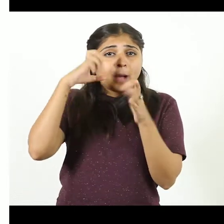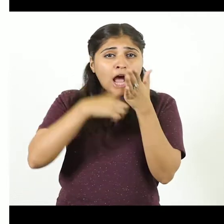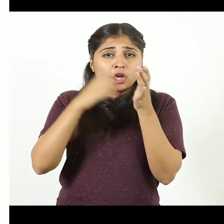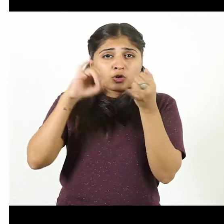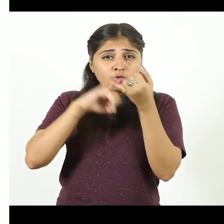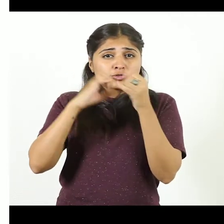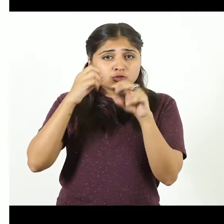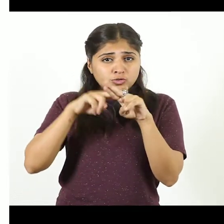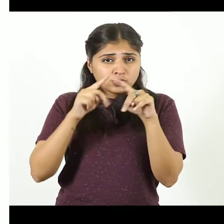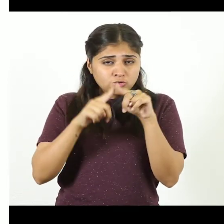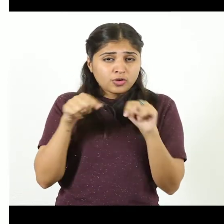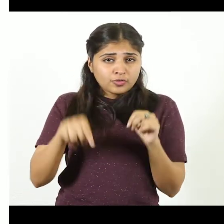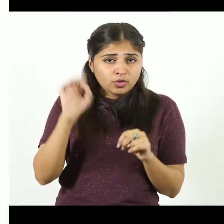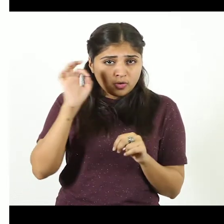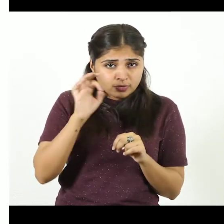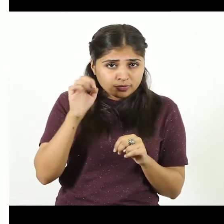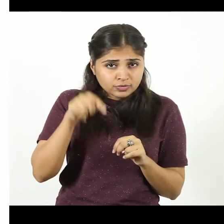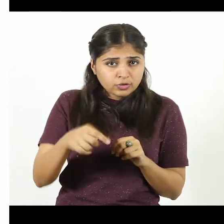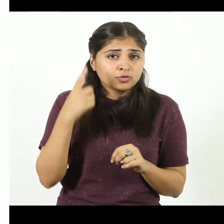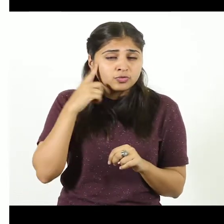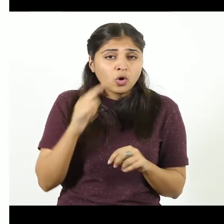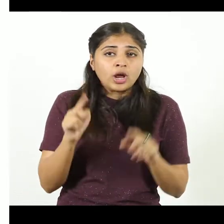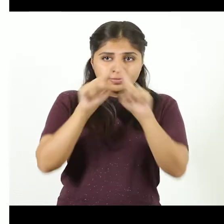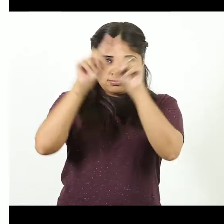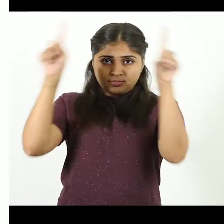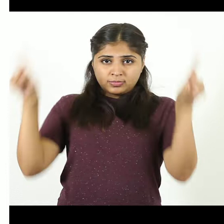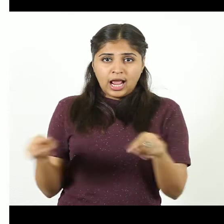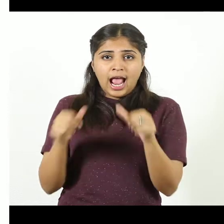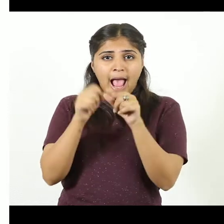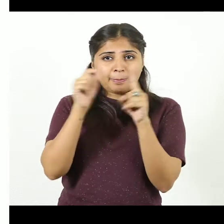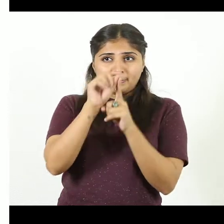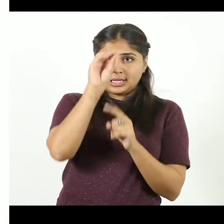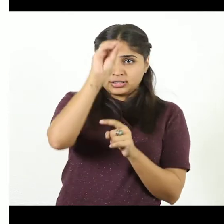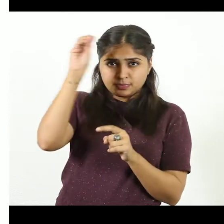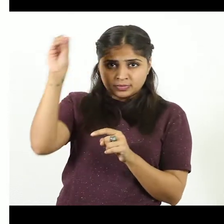Windows and OS X operating systems.